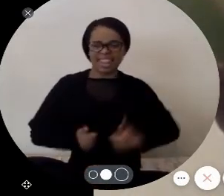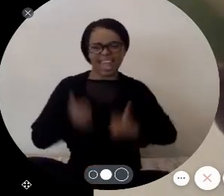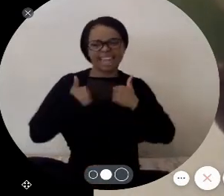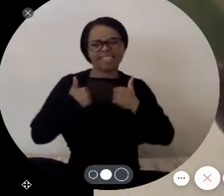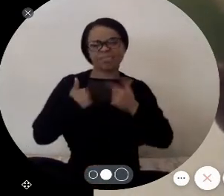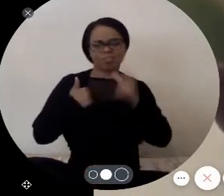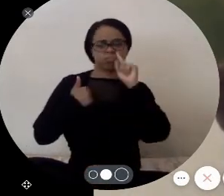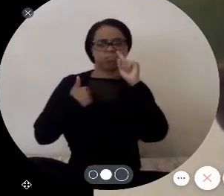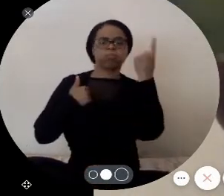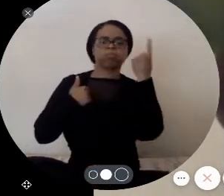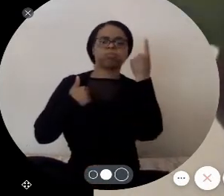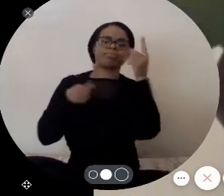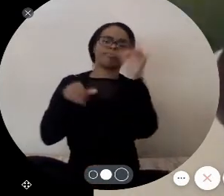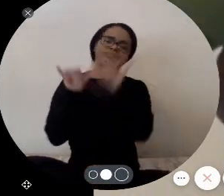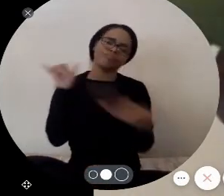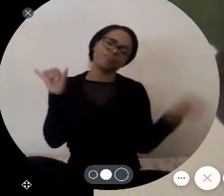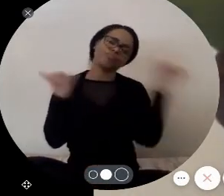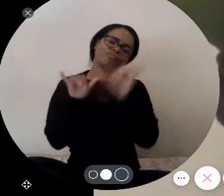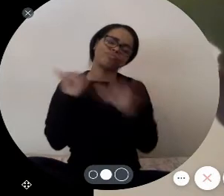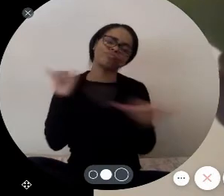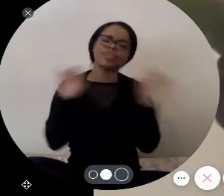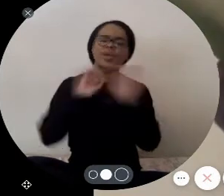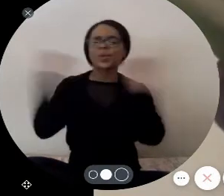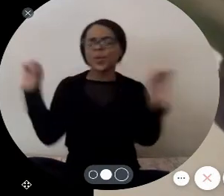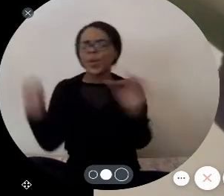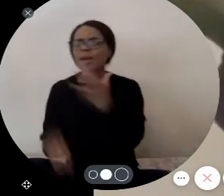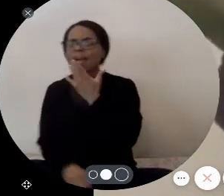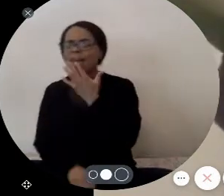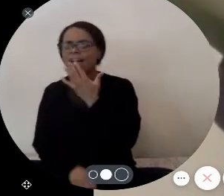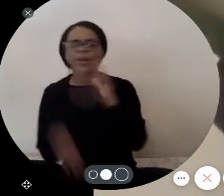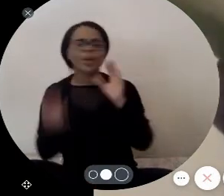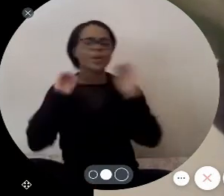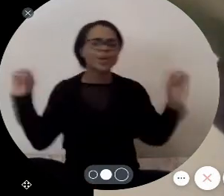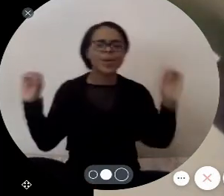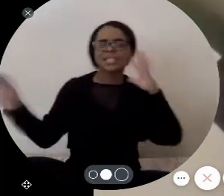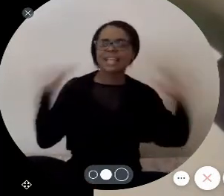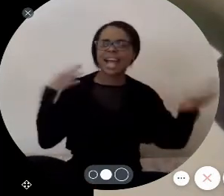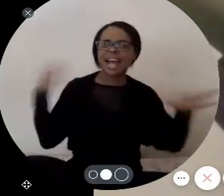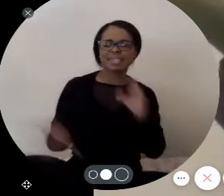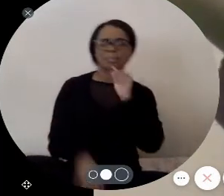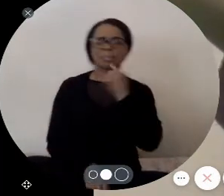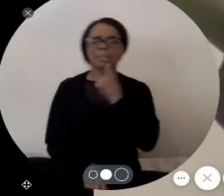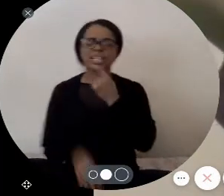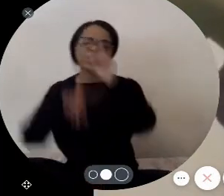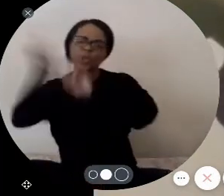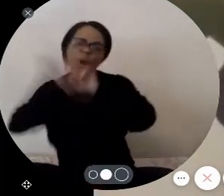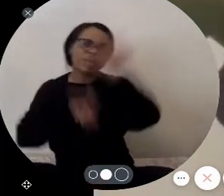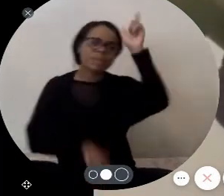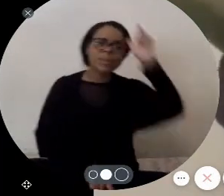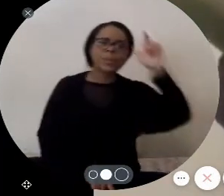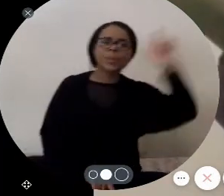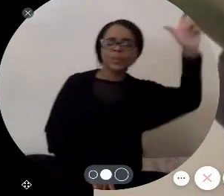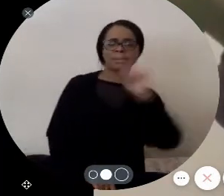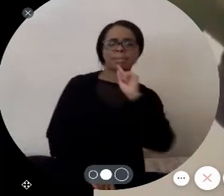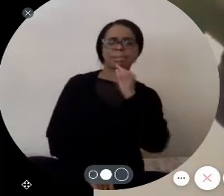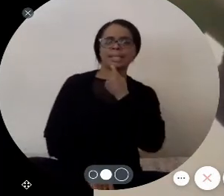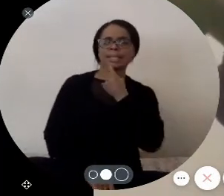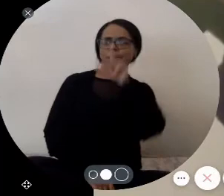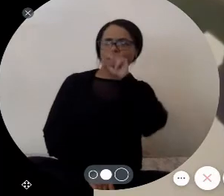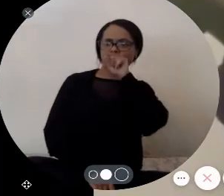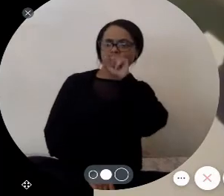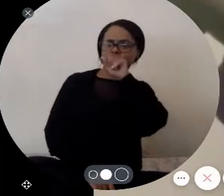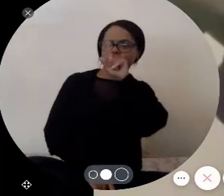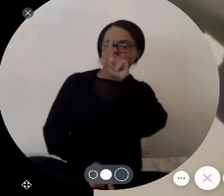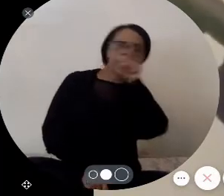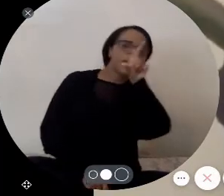color. There was no sound. She missed the stars and the moon. She missed the birds' sweet song. She missed